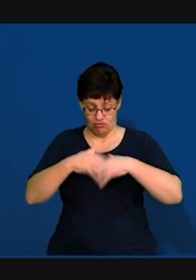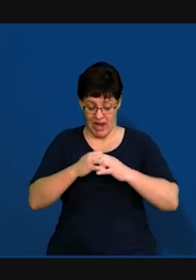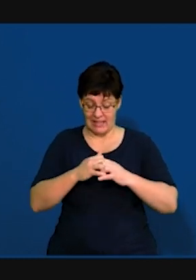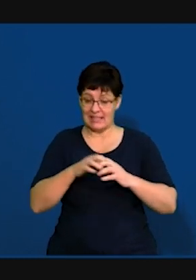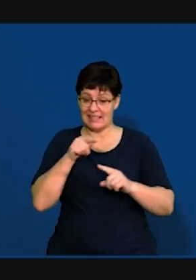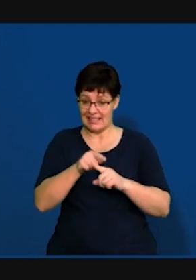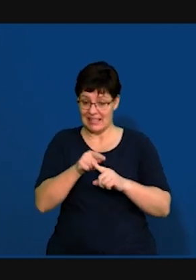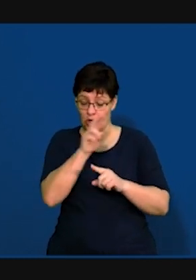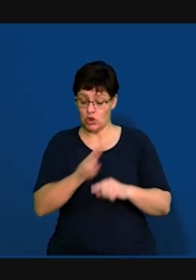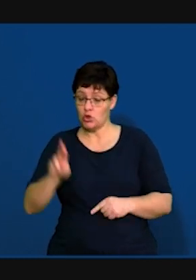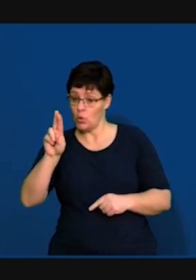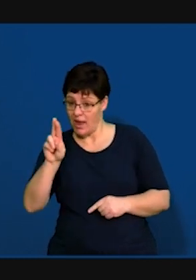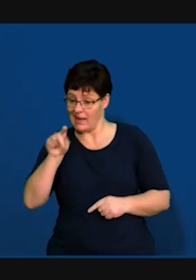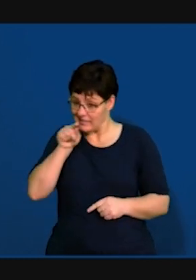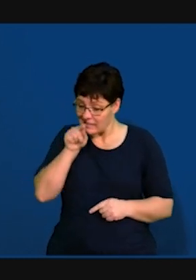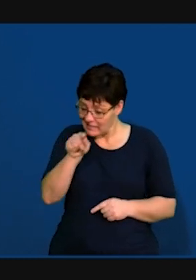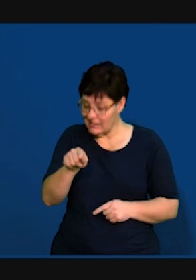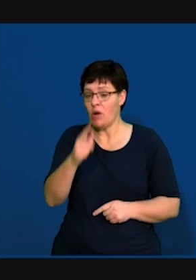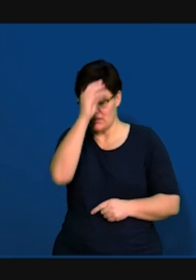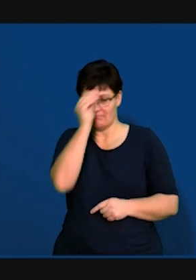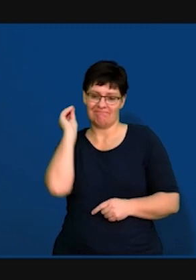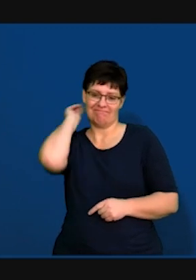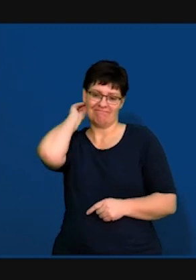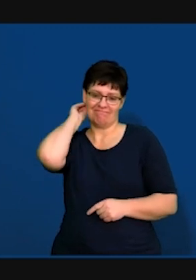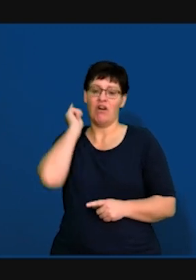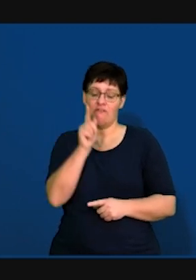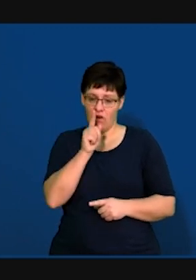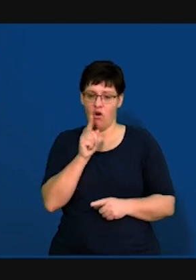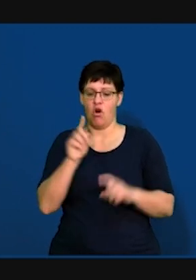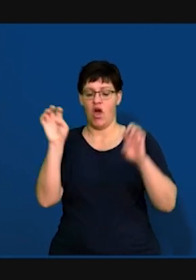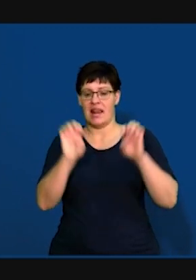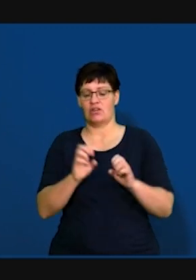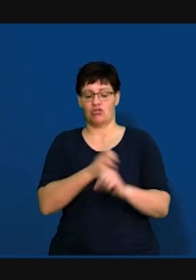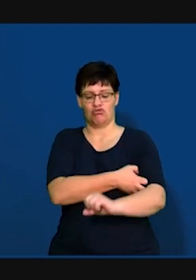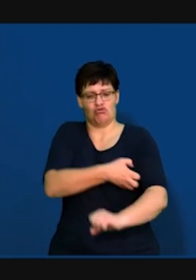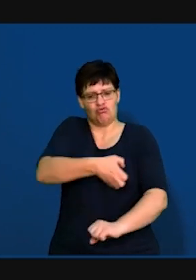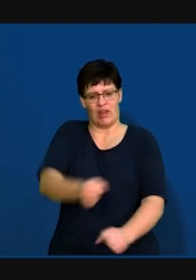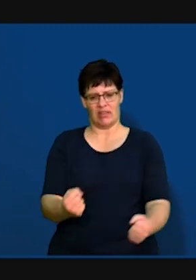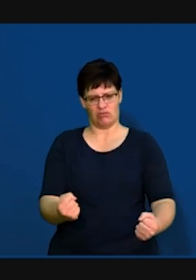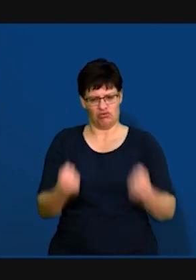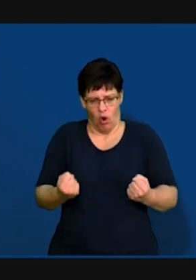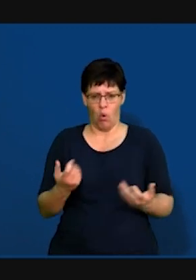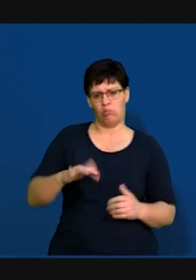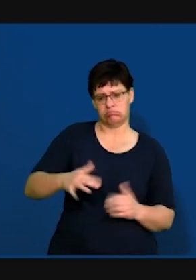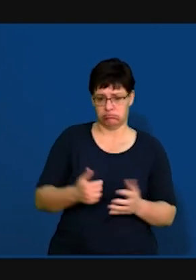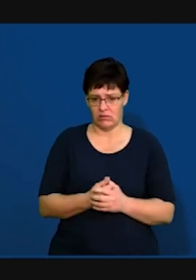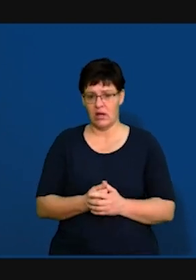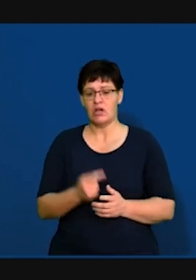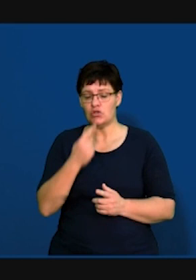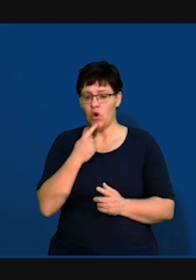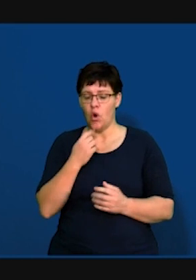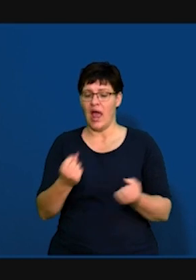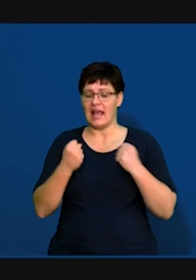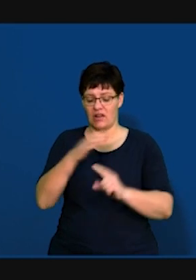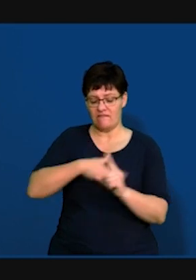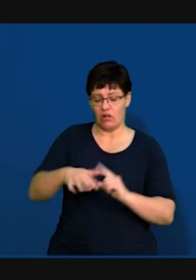it, is the one that we actually consider as far as electric field strength. So sometimes we'll refer to it as electric field strength or